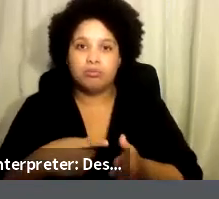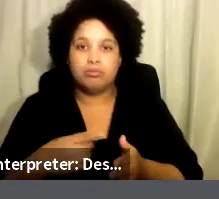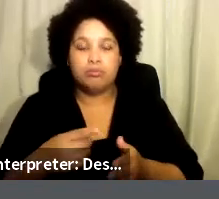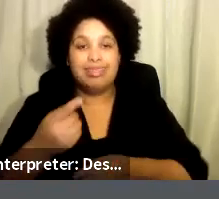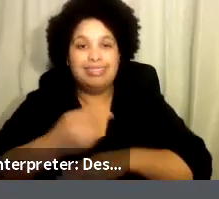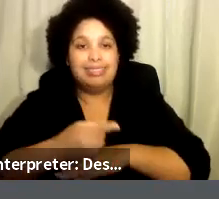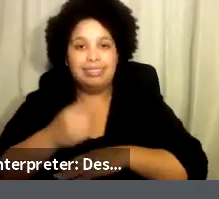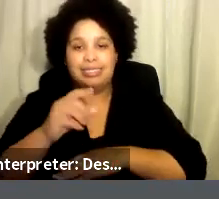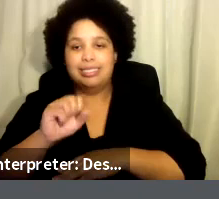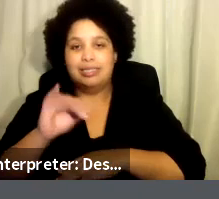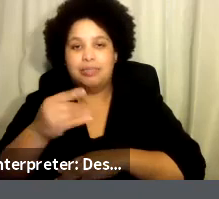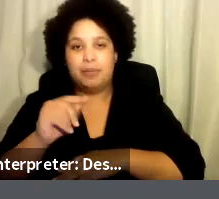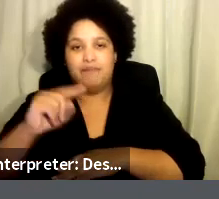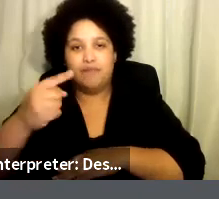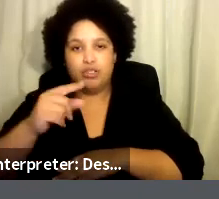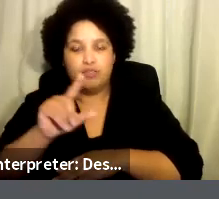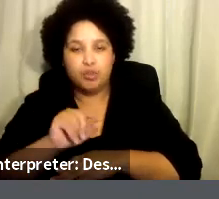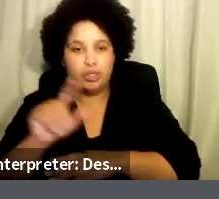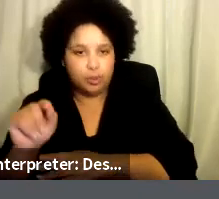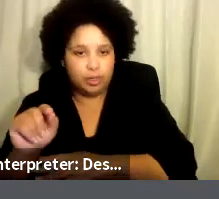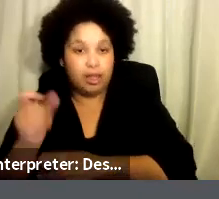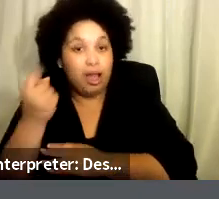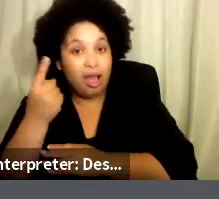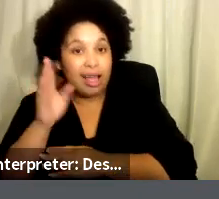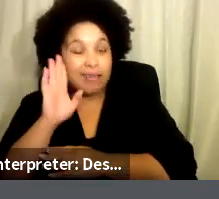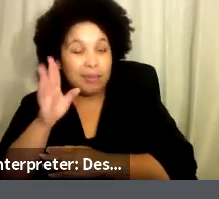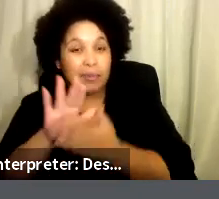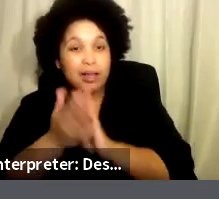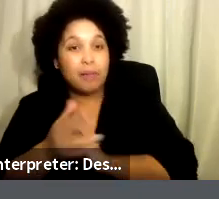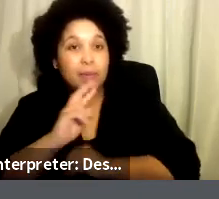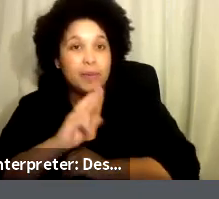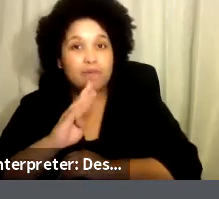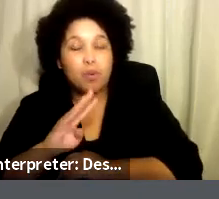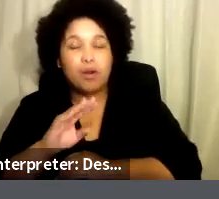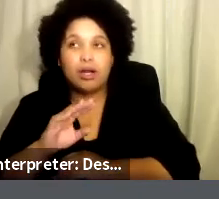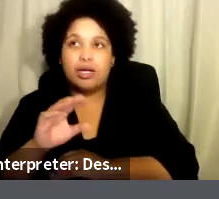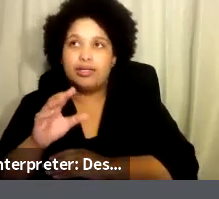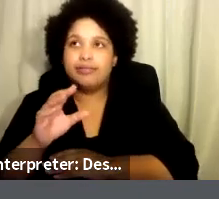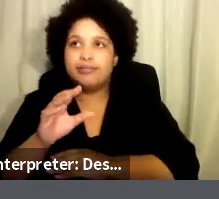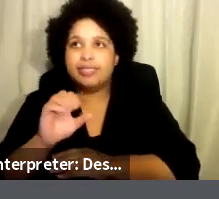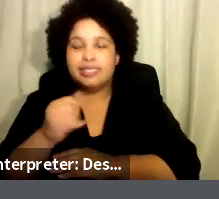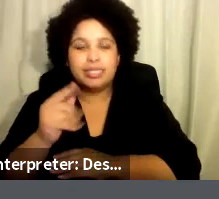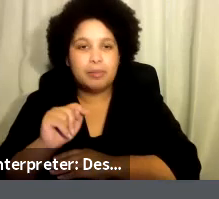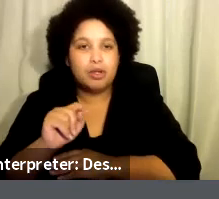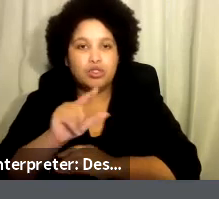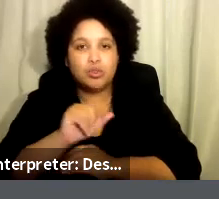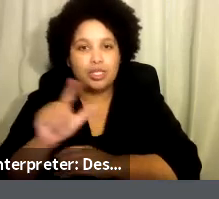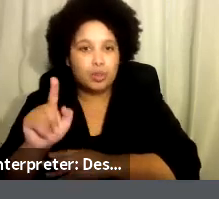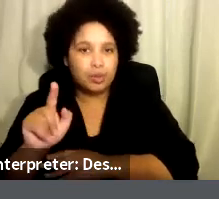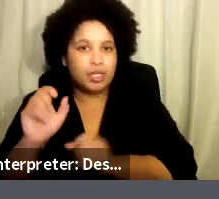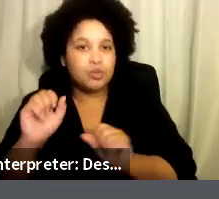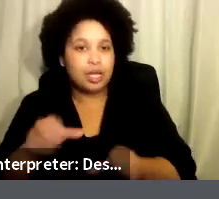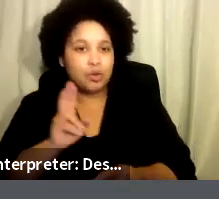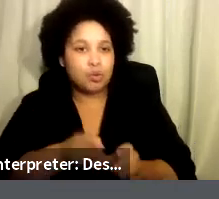is turning 3 or 4 by September 1st of 2021, you can enroll